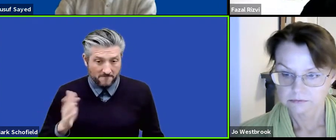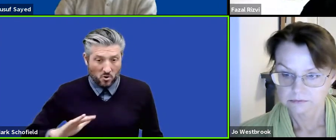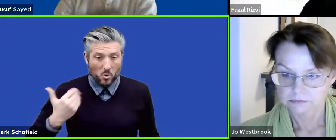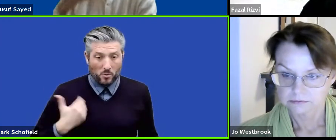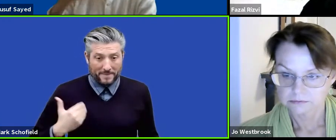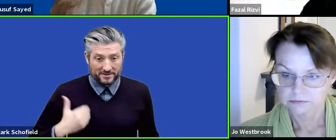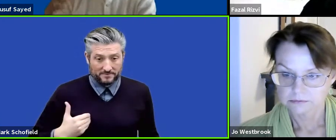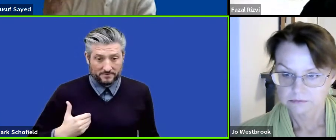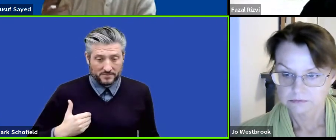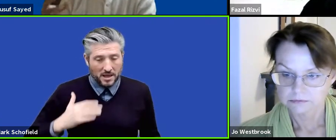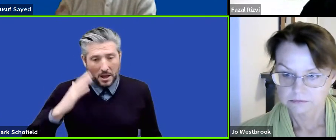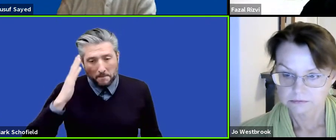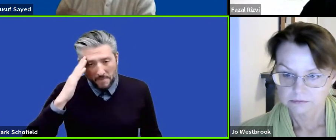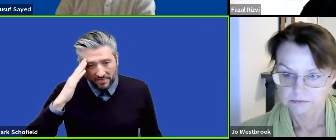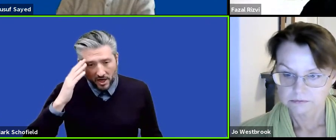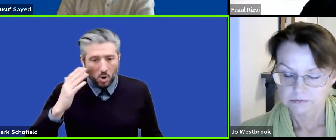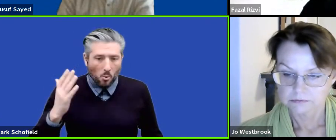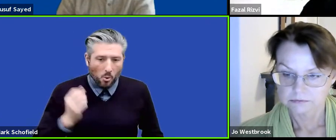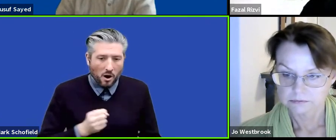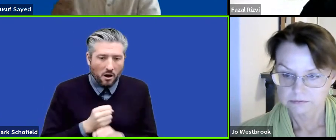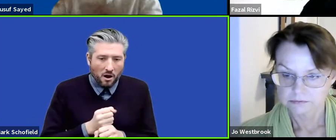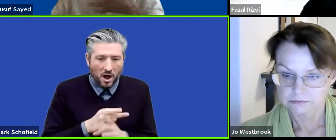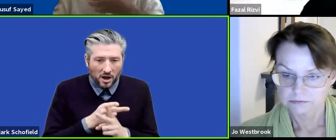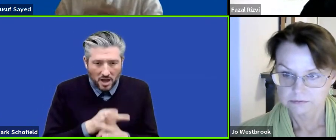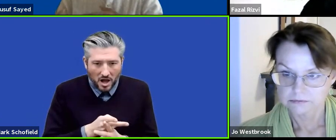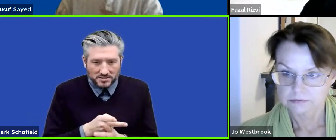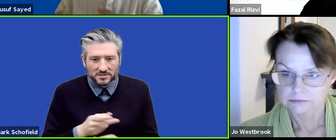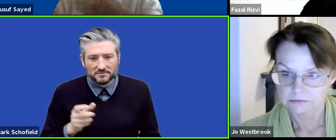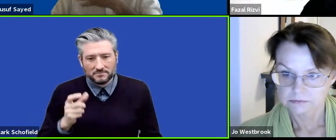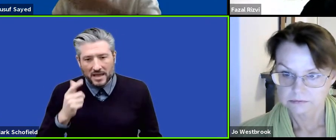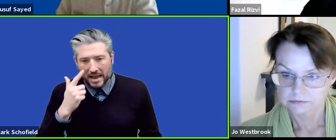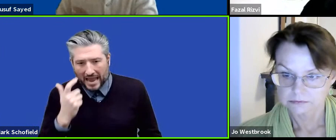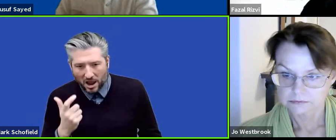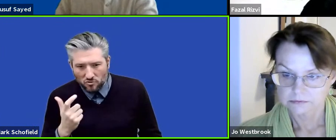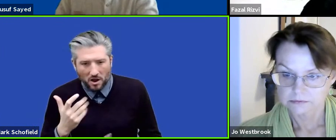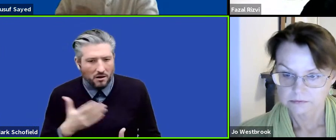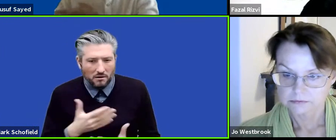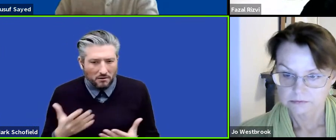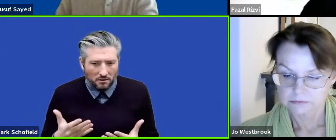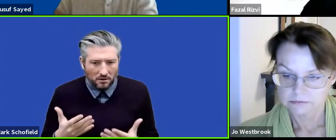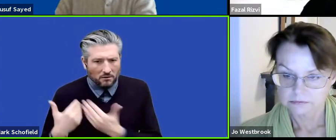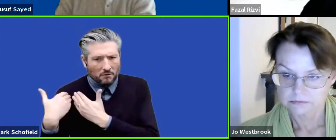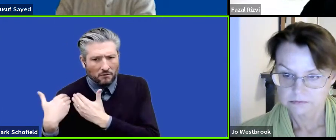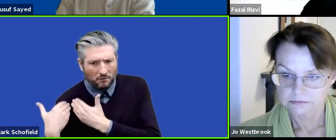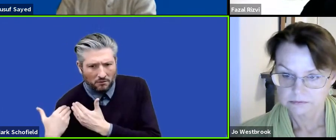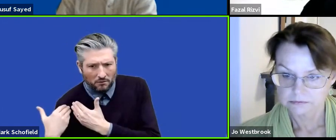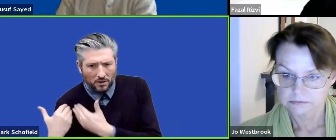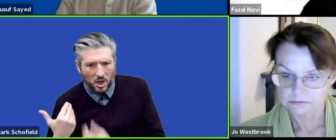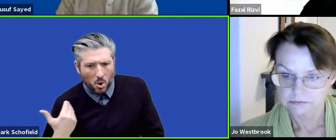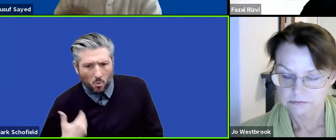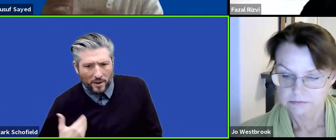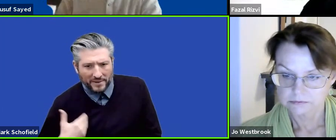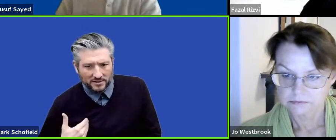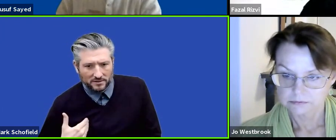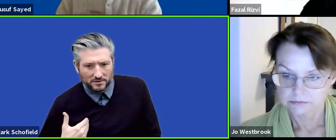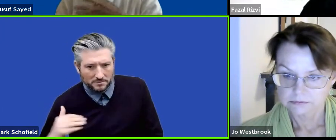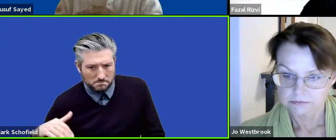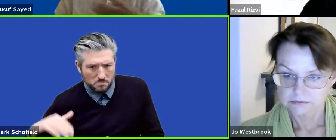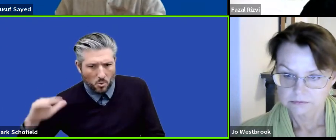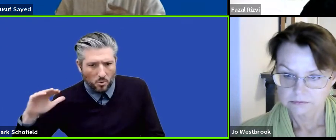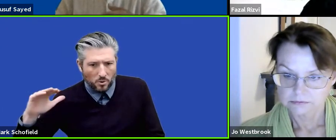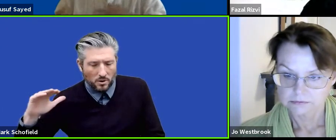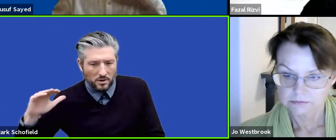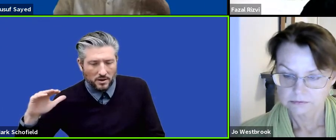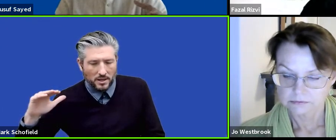carers. Disproportionately, the burden of not care, but also education fell on women. And what support